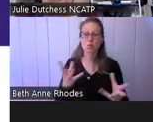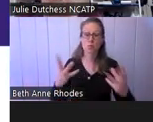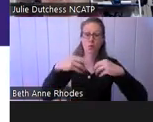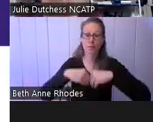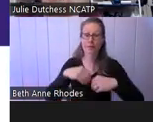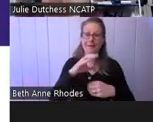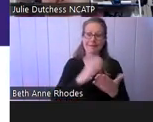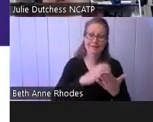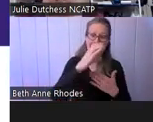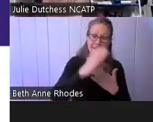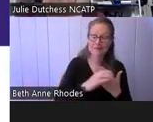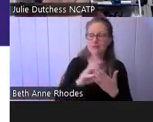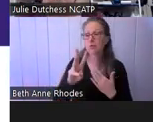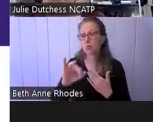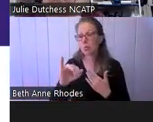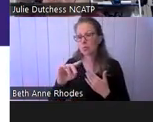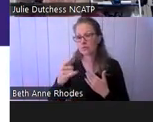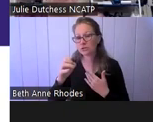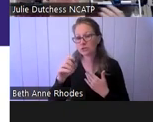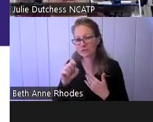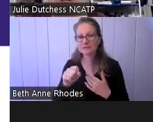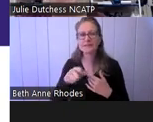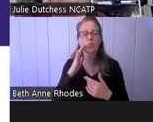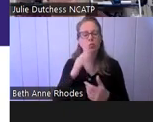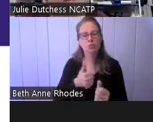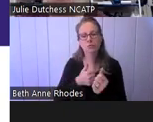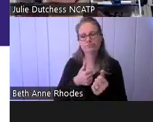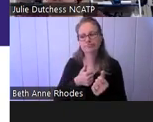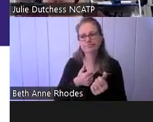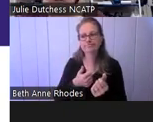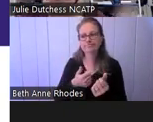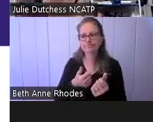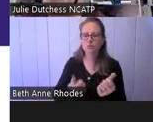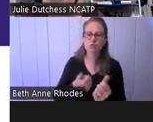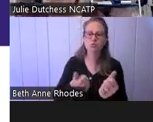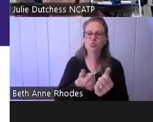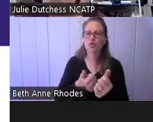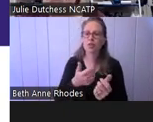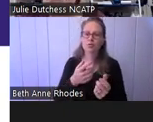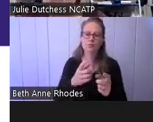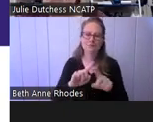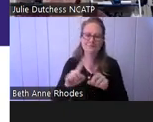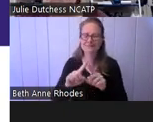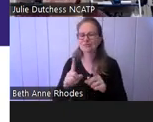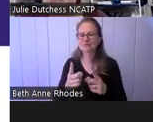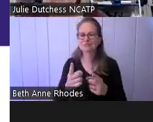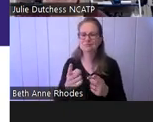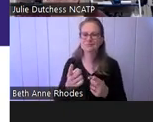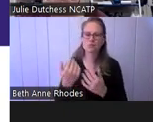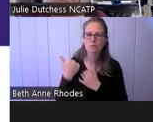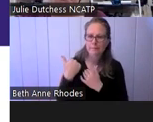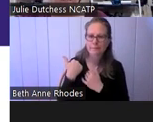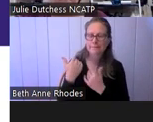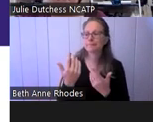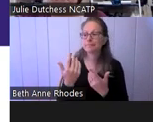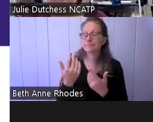track assignments, projects, important events, upcoming exams. So it's pretty much, you know, it's doing the same thing as the other one. It does have a